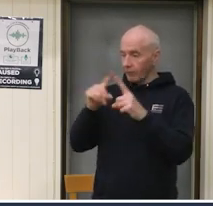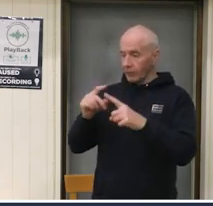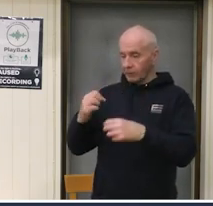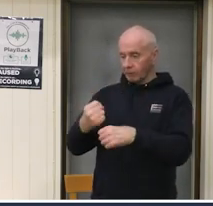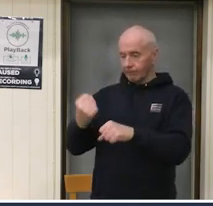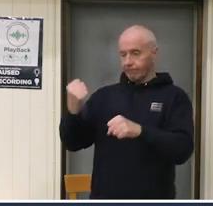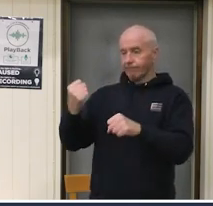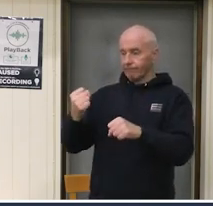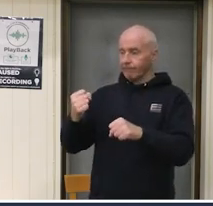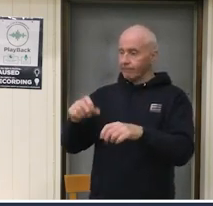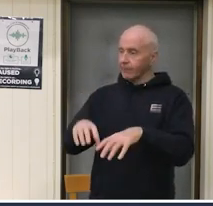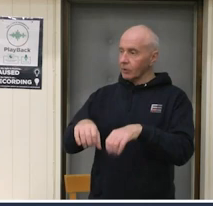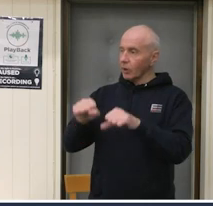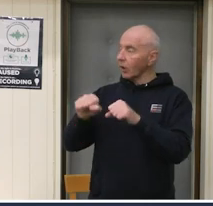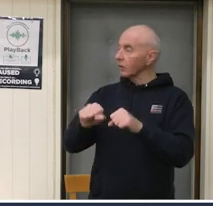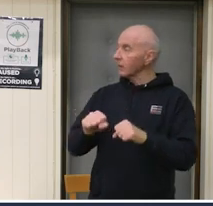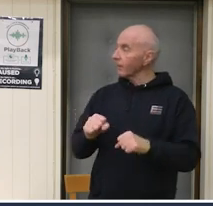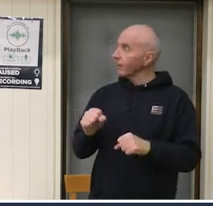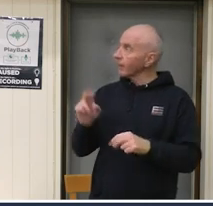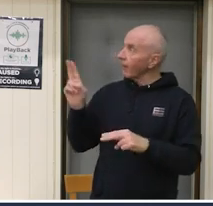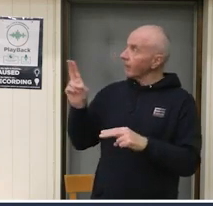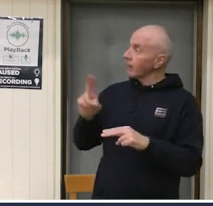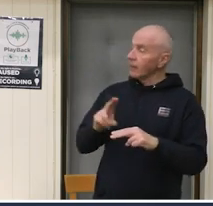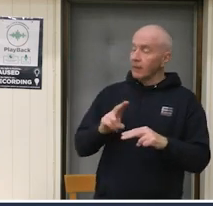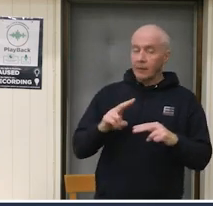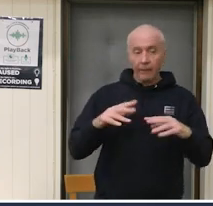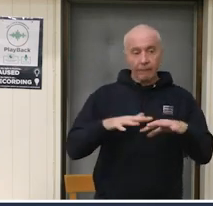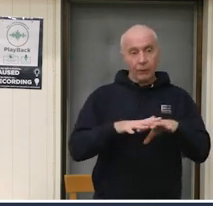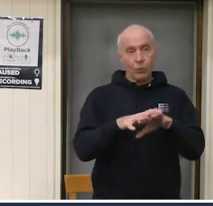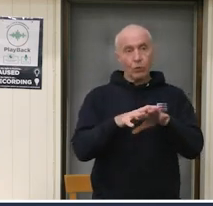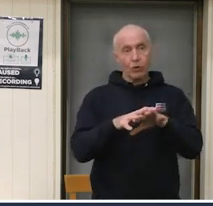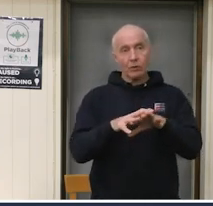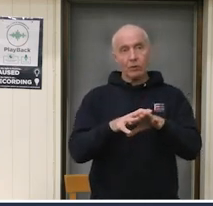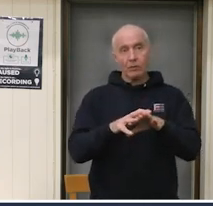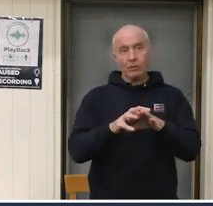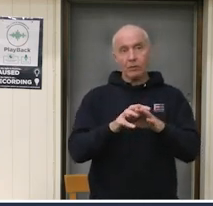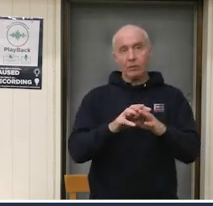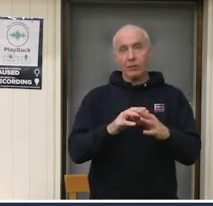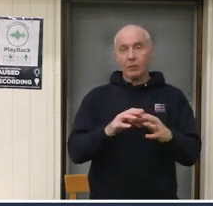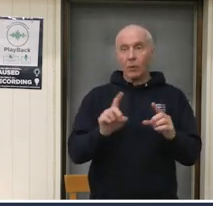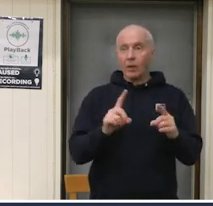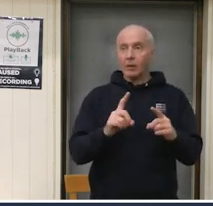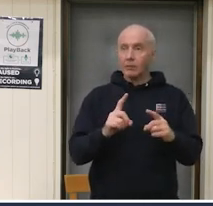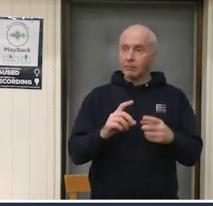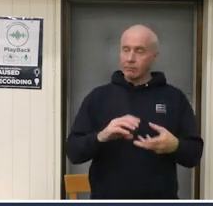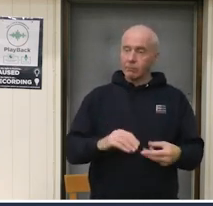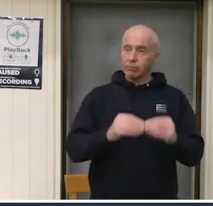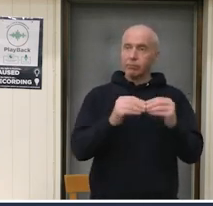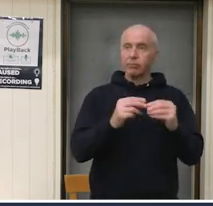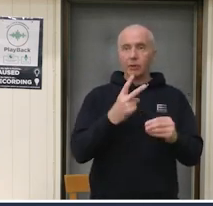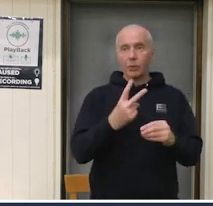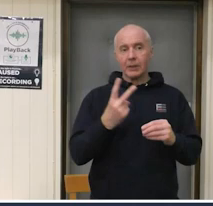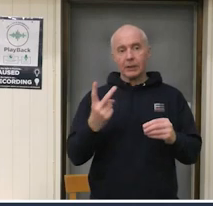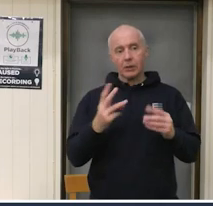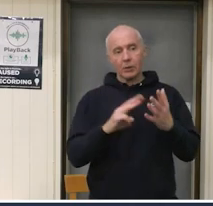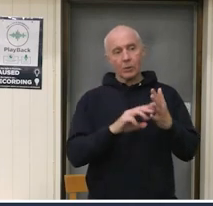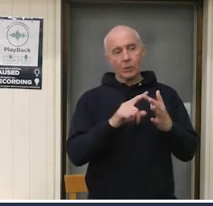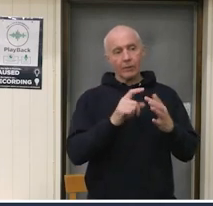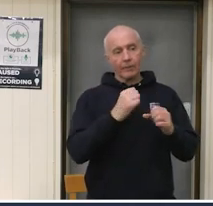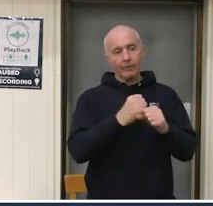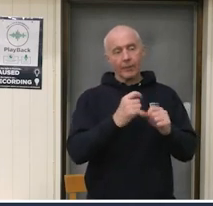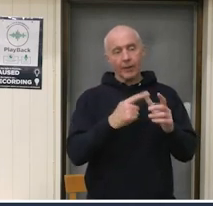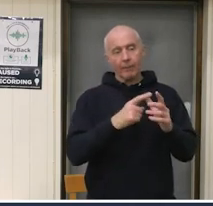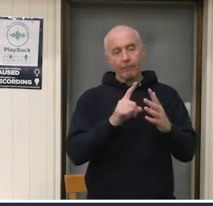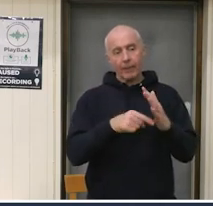it got a fusion record. It produced 22 megajoules of sustained fusion output. So that's